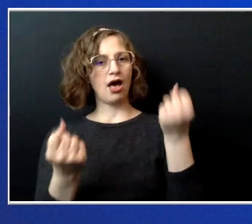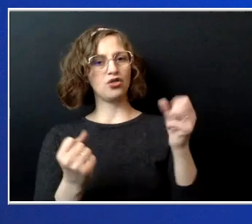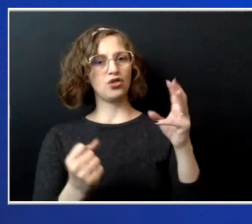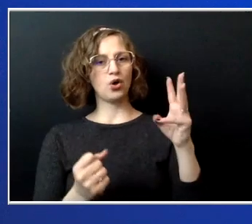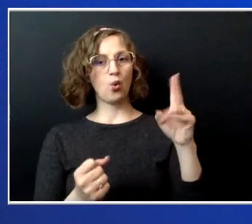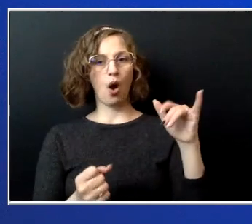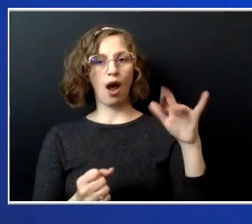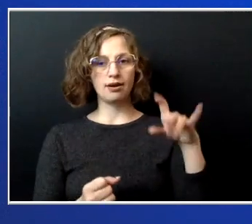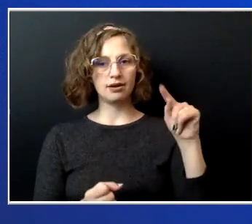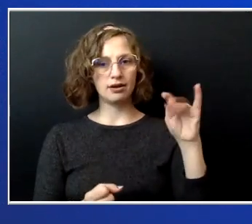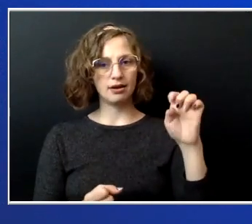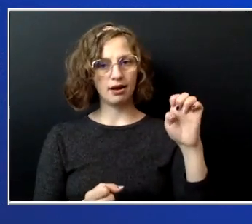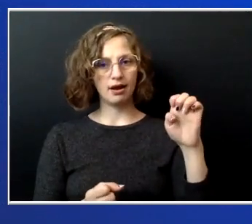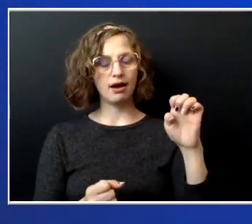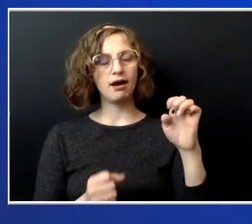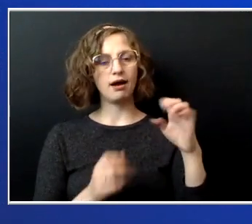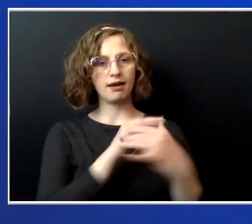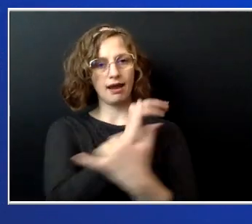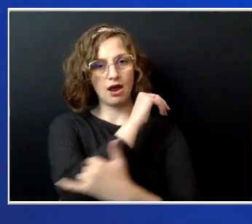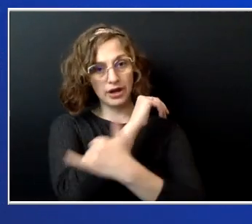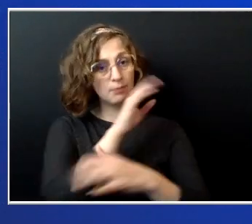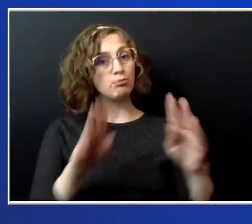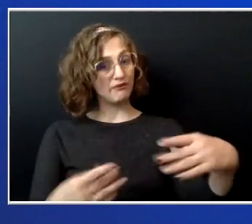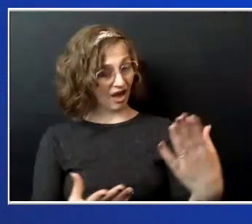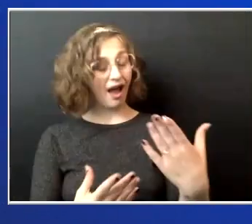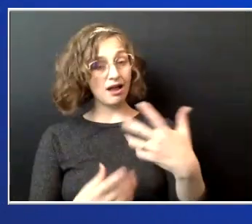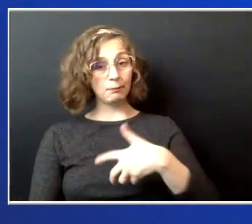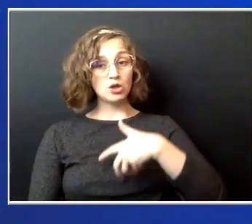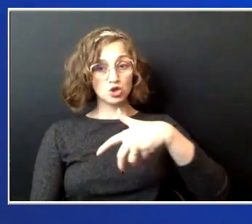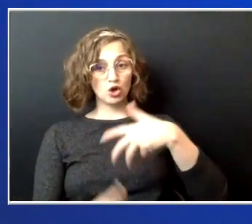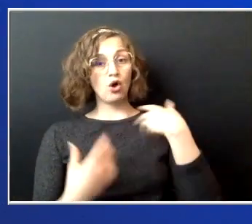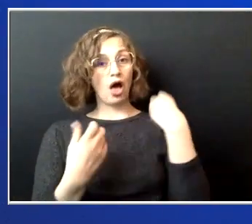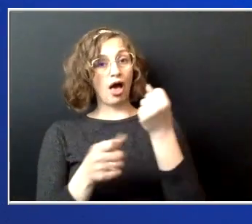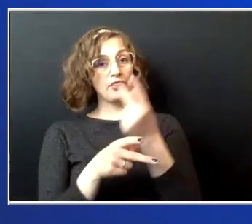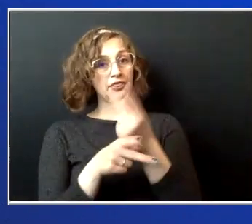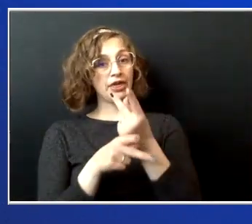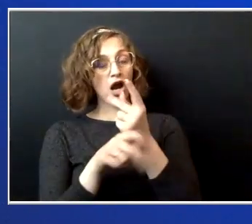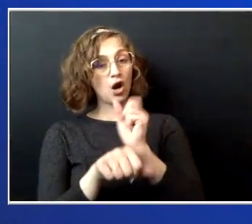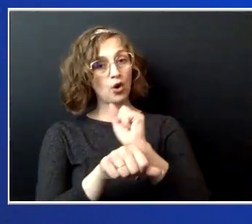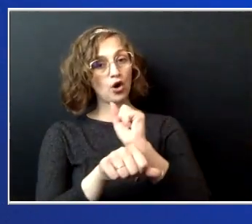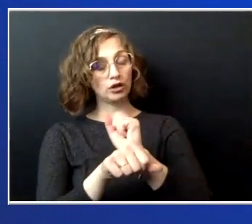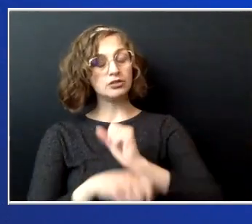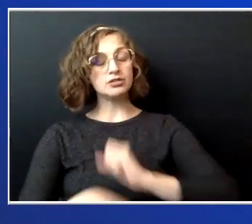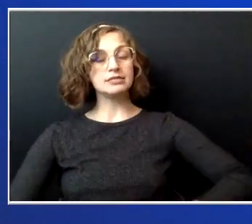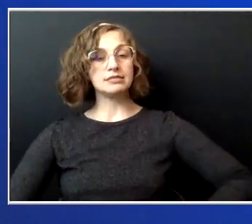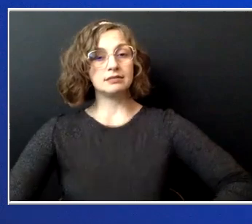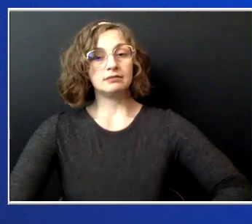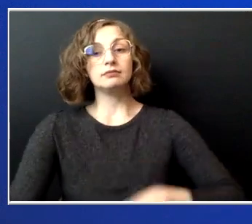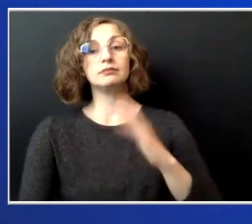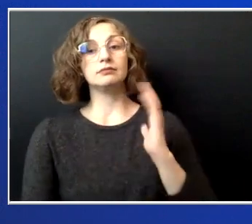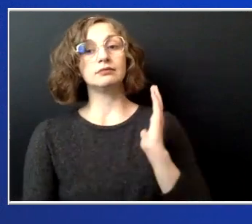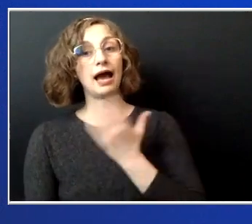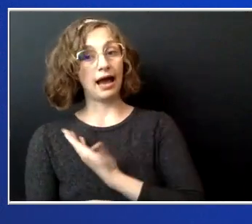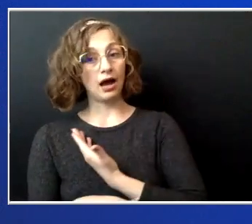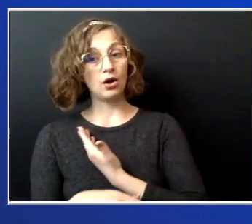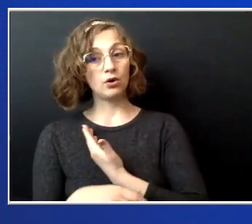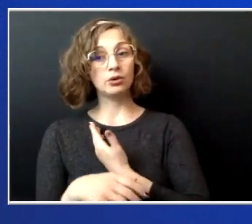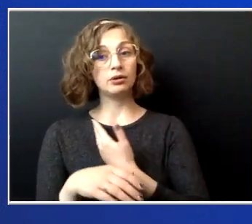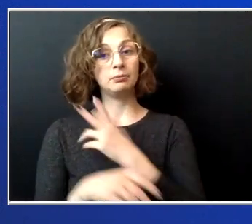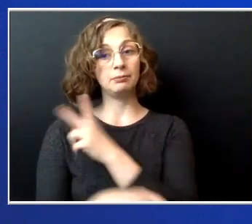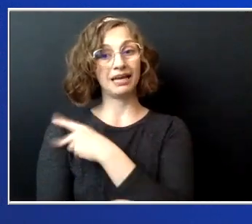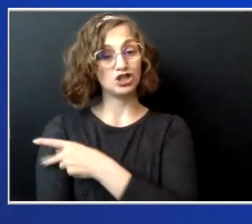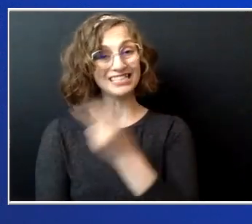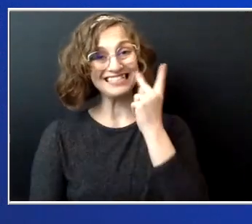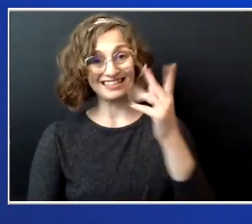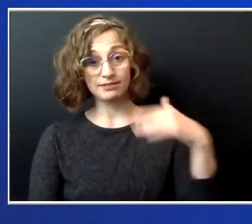health workers. And they are in our space. Our prenatal patients see them on a regular and consistent basis. And these community health